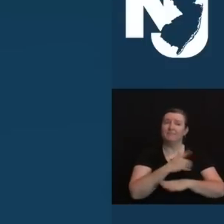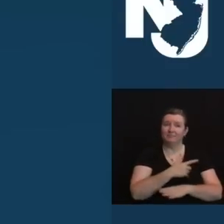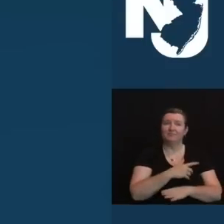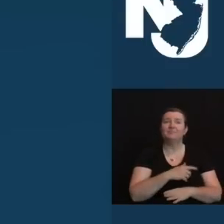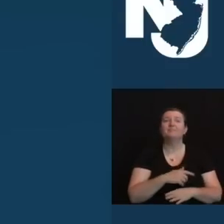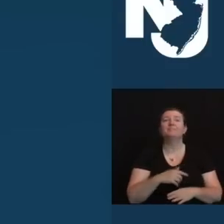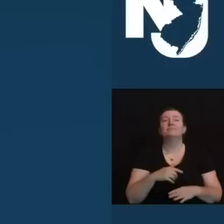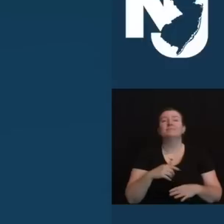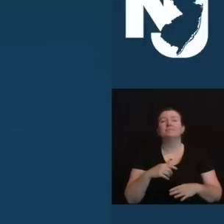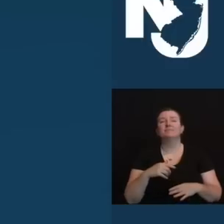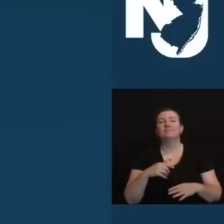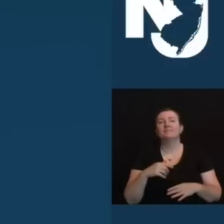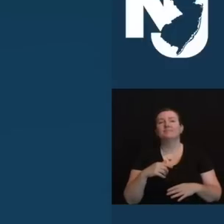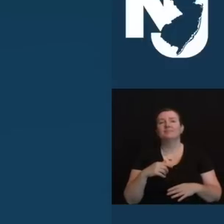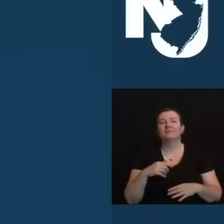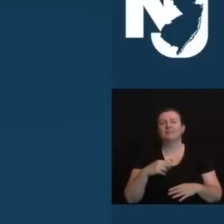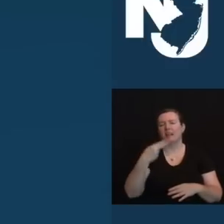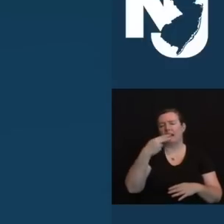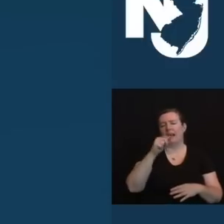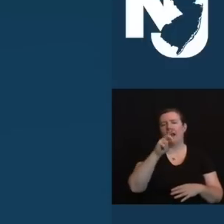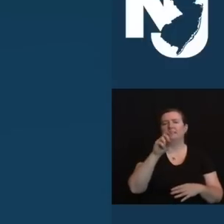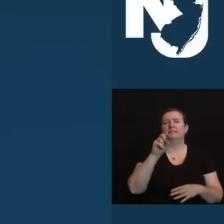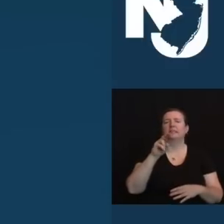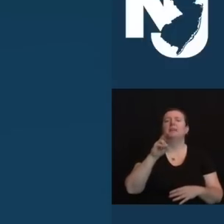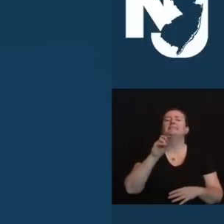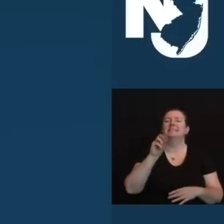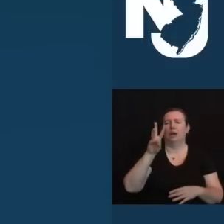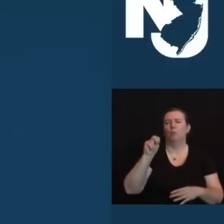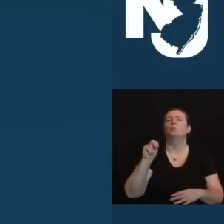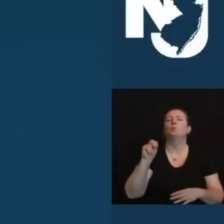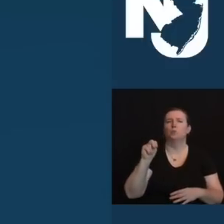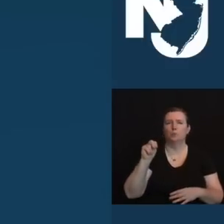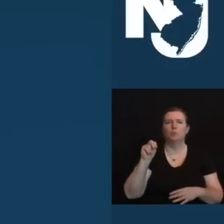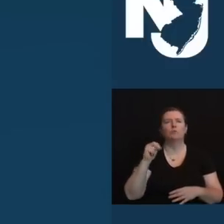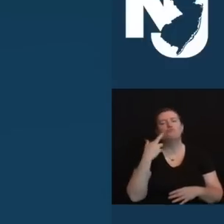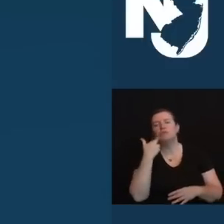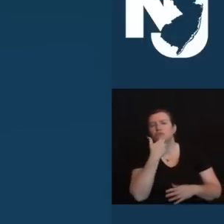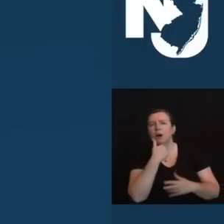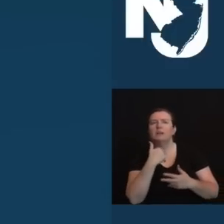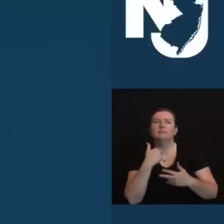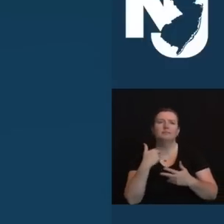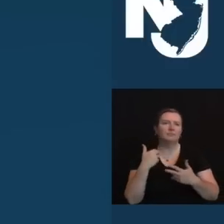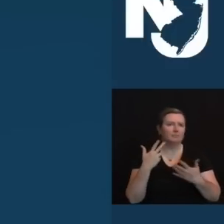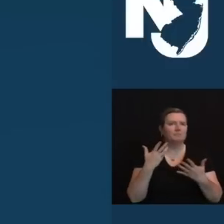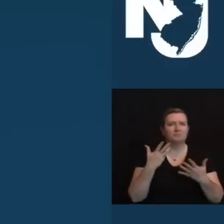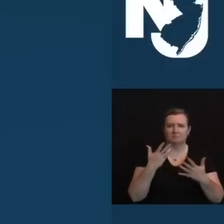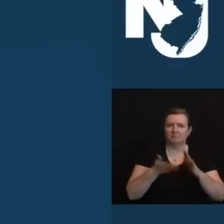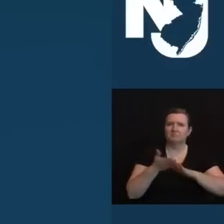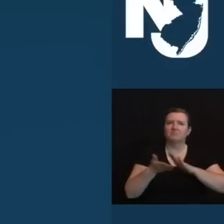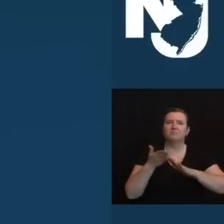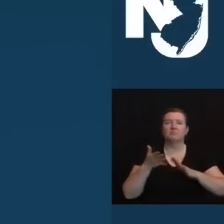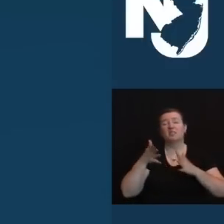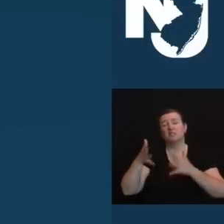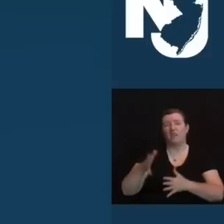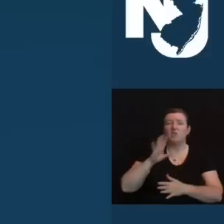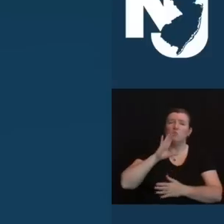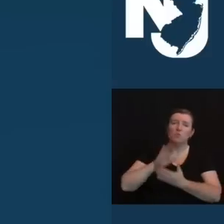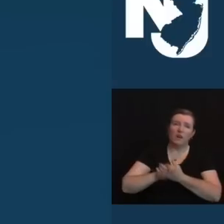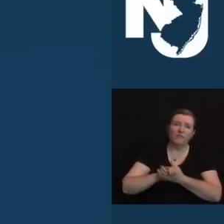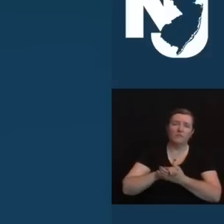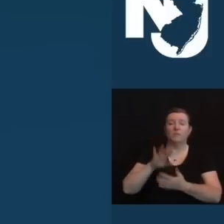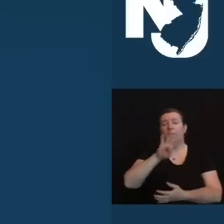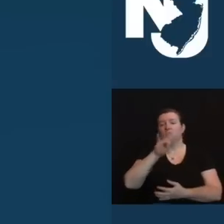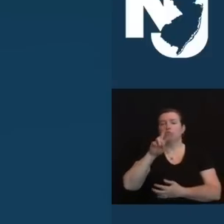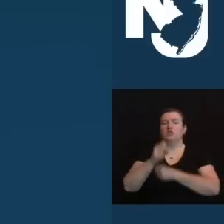Township, Seasons 52, and other establishments. He is survived by his wife of 42 years,